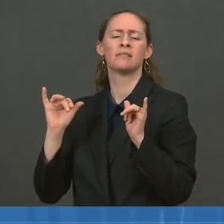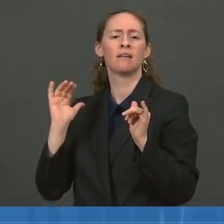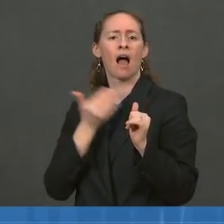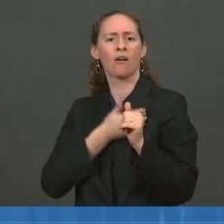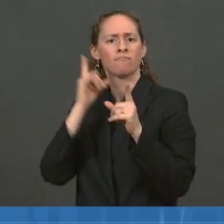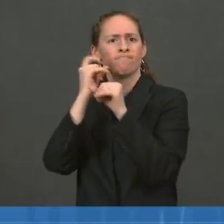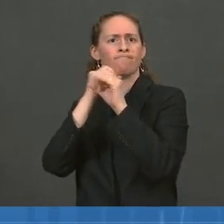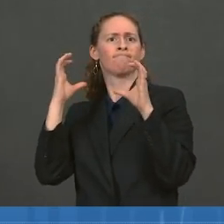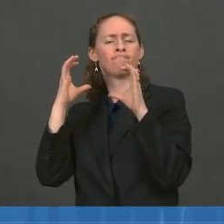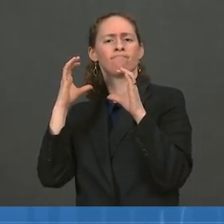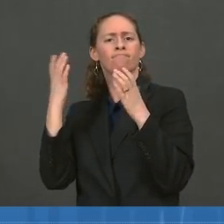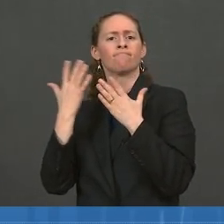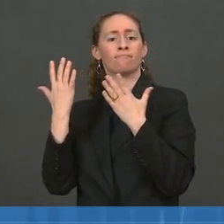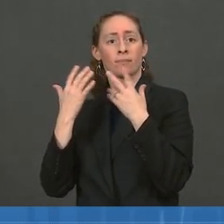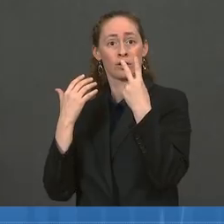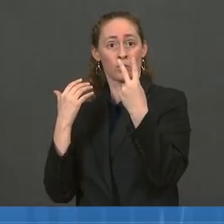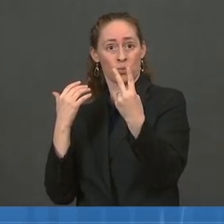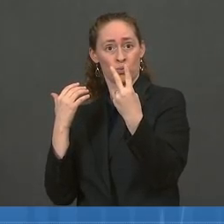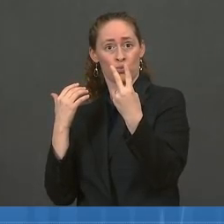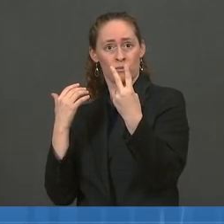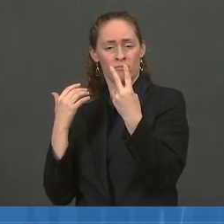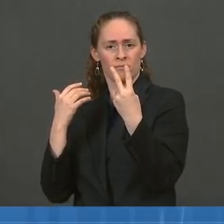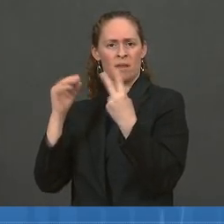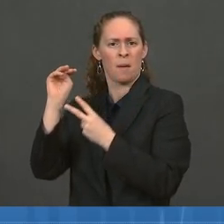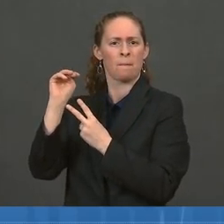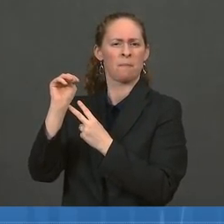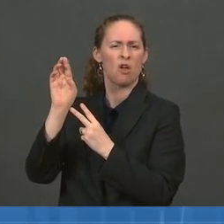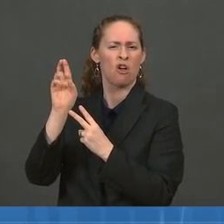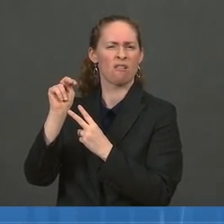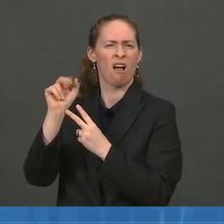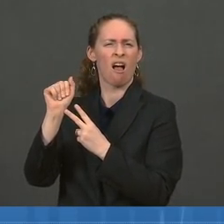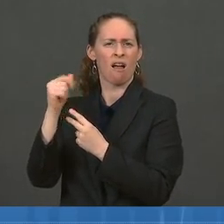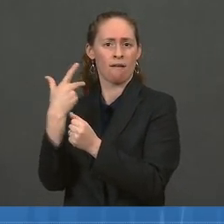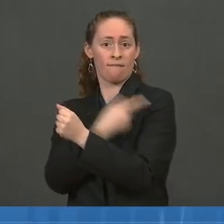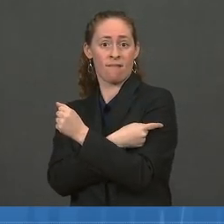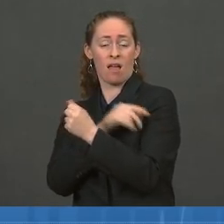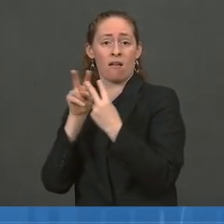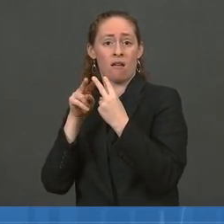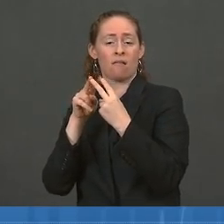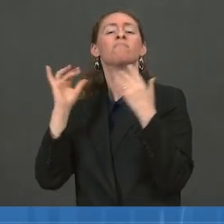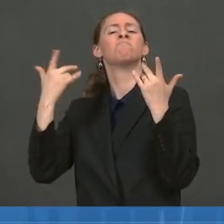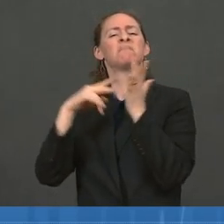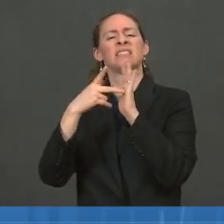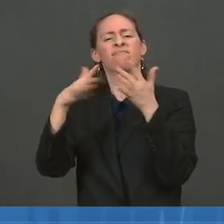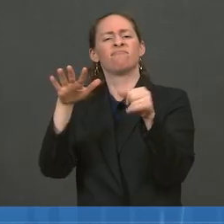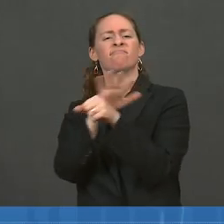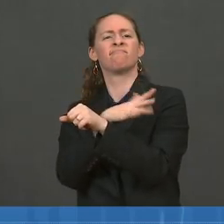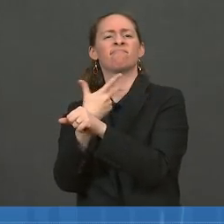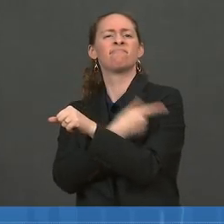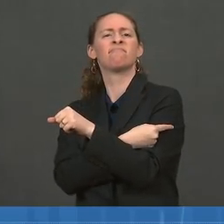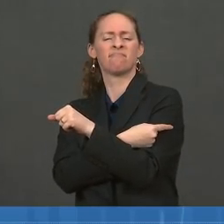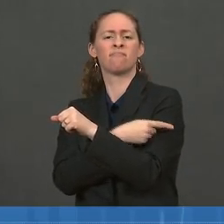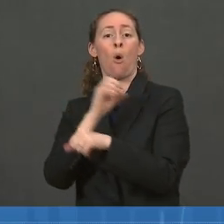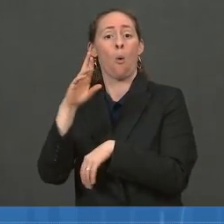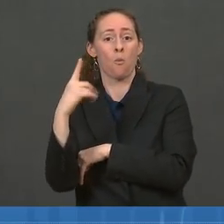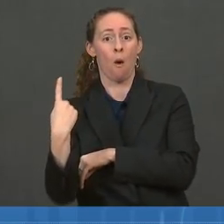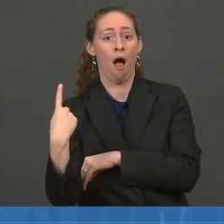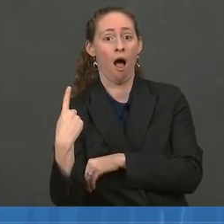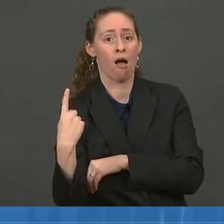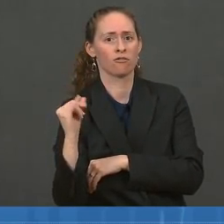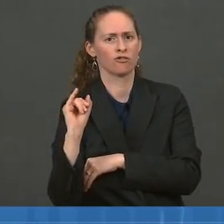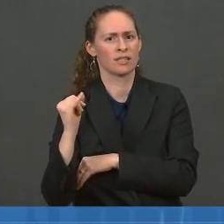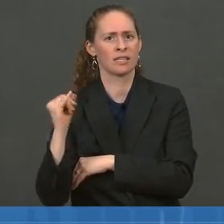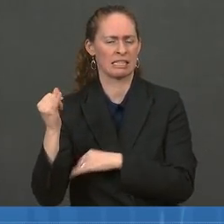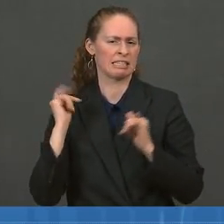are absolutely encouraging those who are eligible for a boost 6 months after those mRNA doses to get